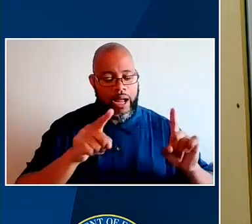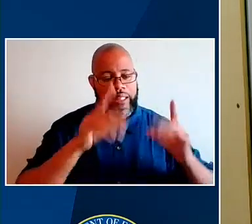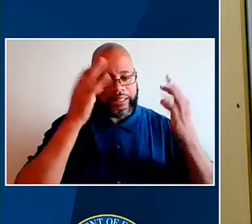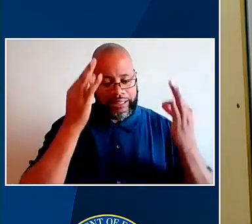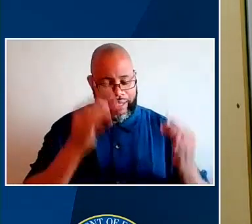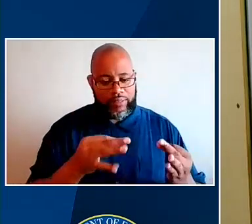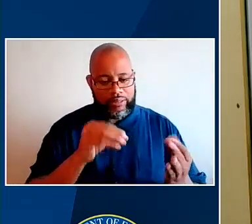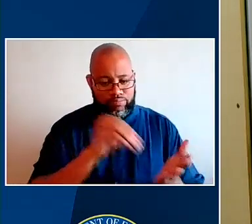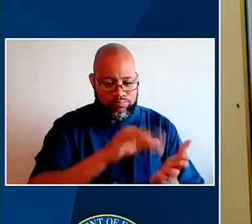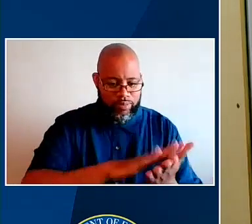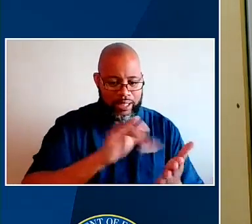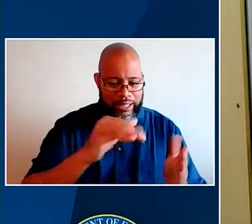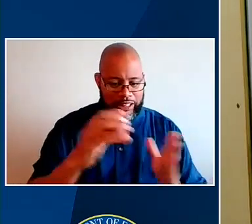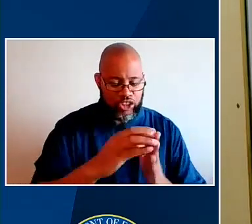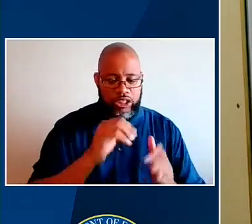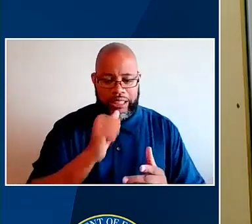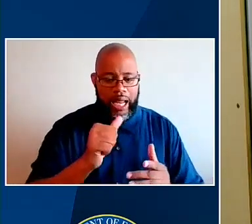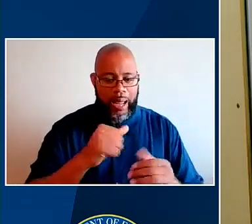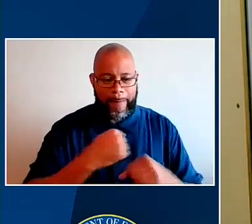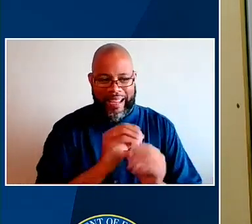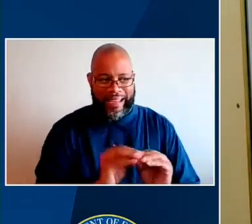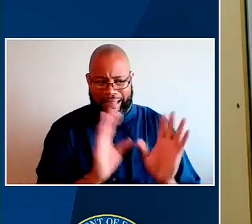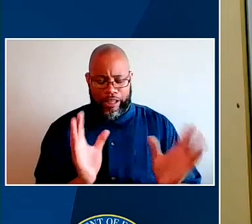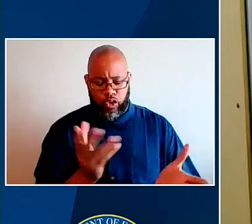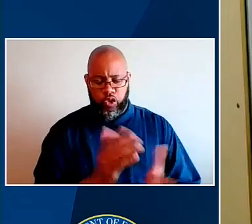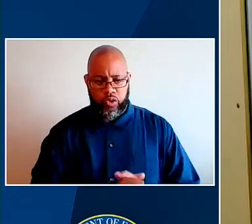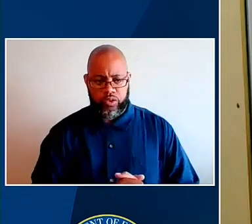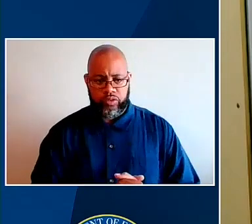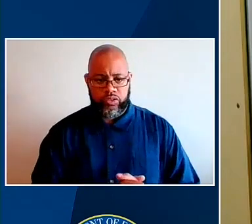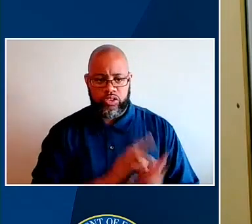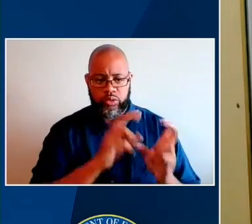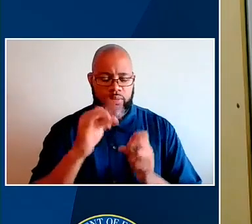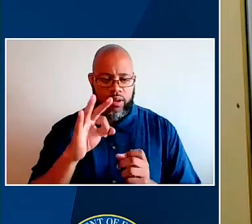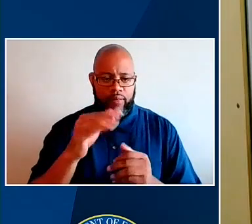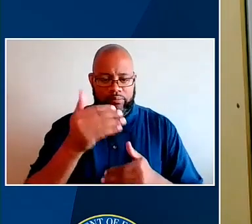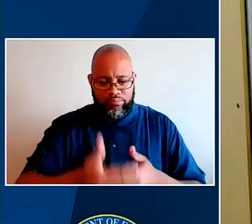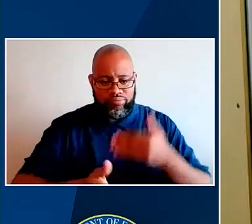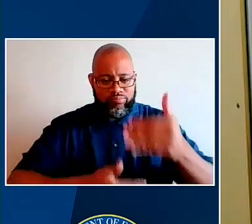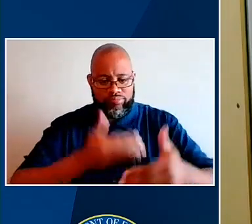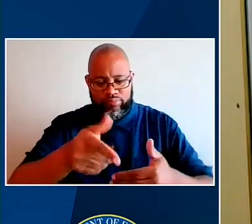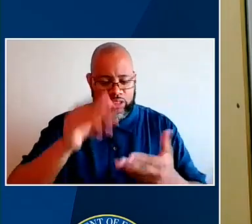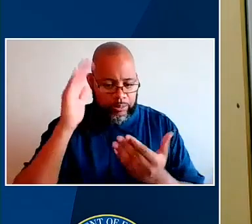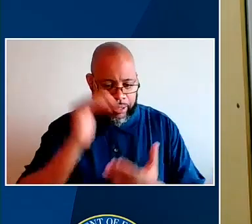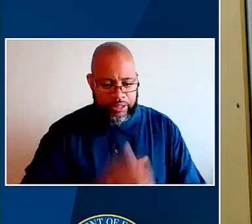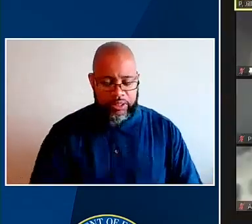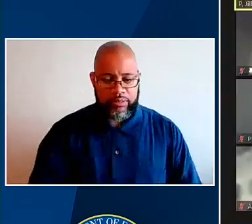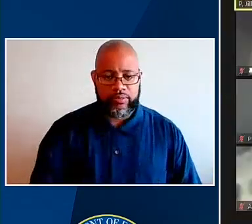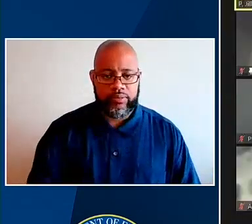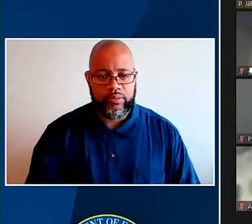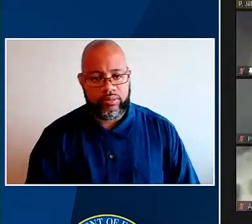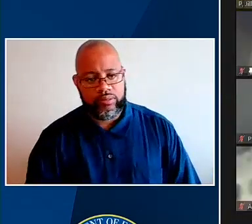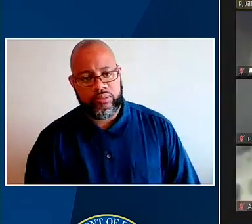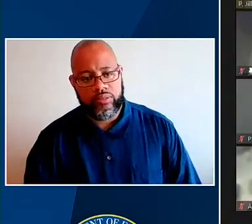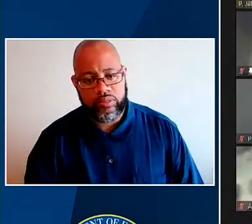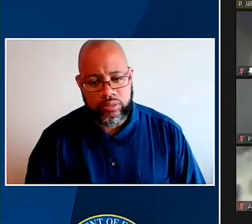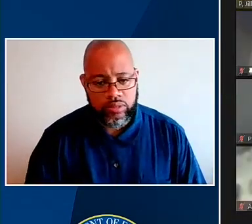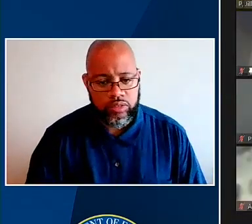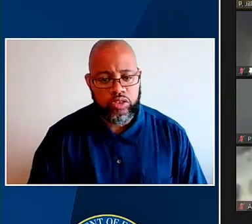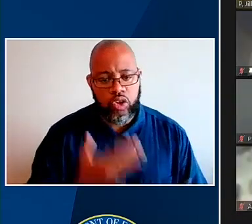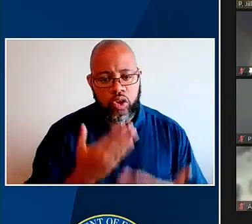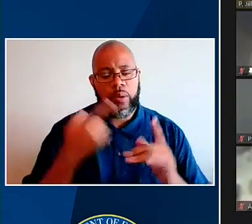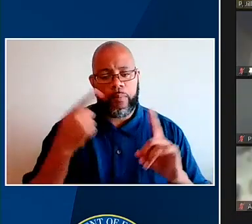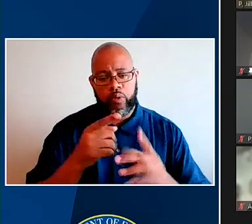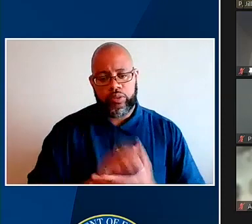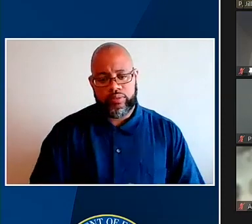this section does not make it any clearer in terms of the cadence that you're expecting. Well, that's a good point, Jillian,